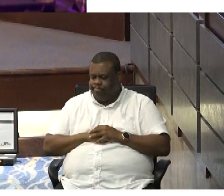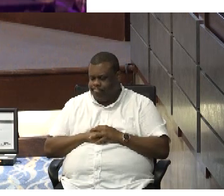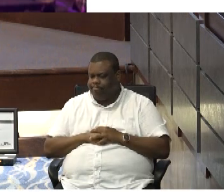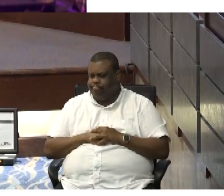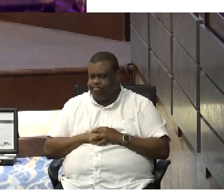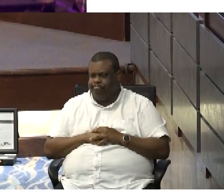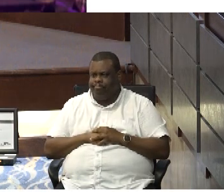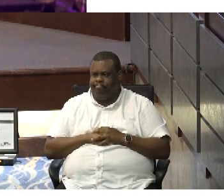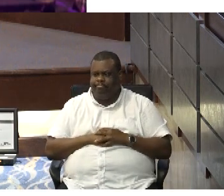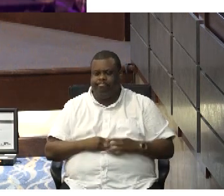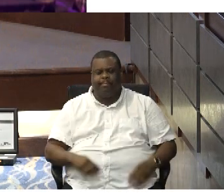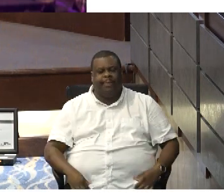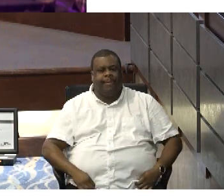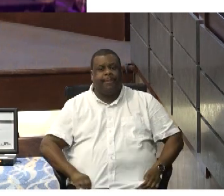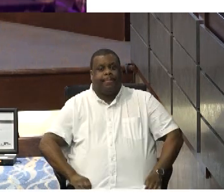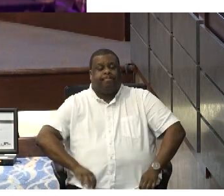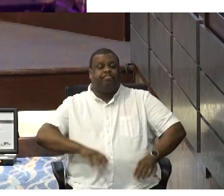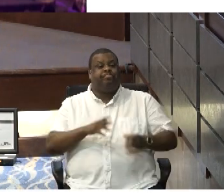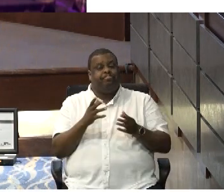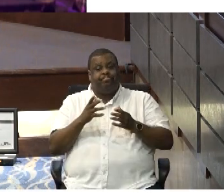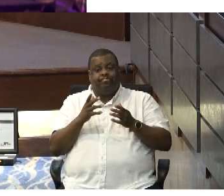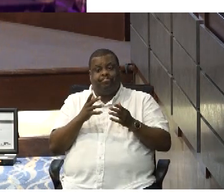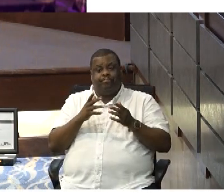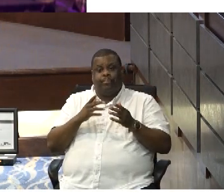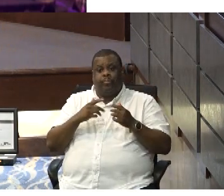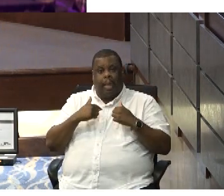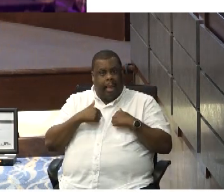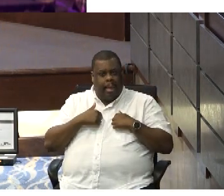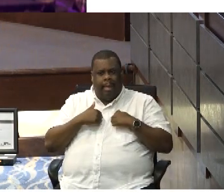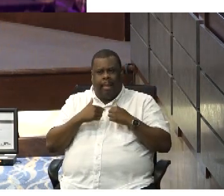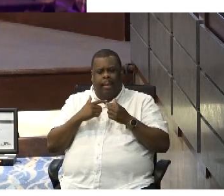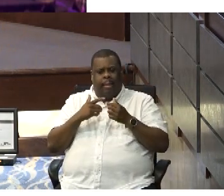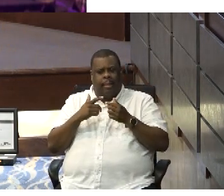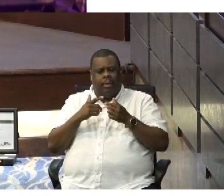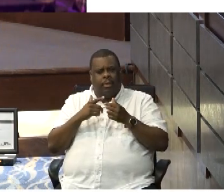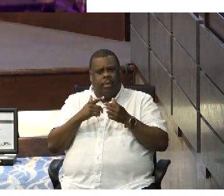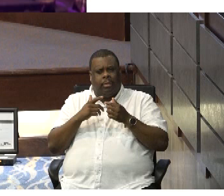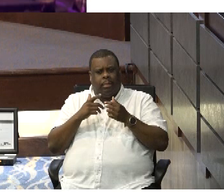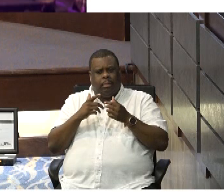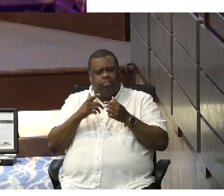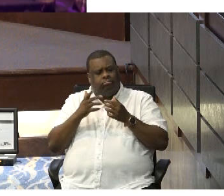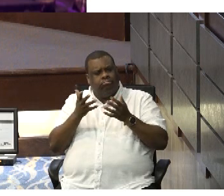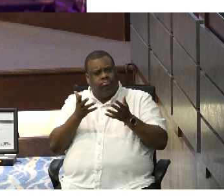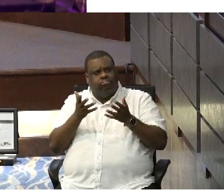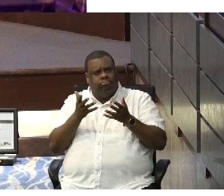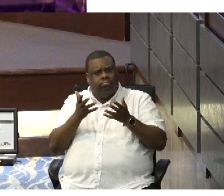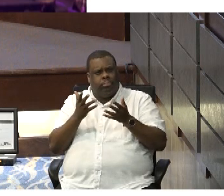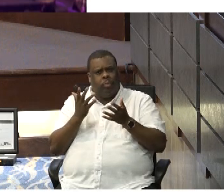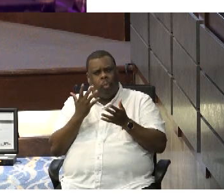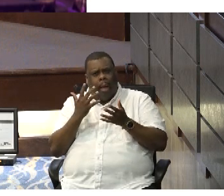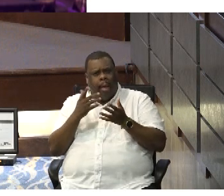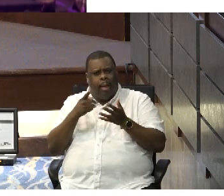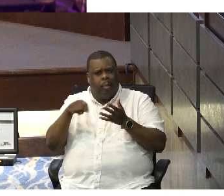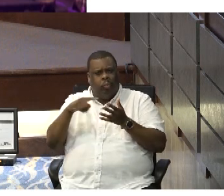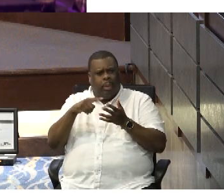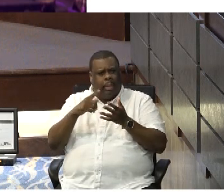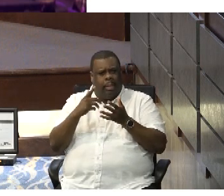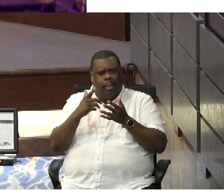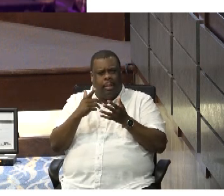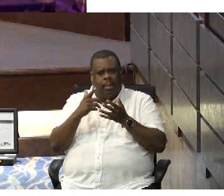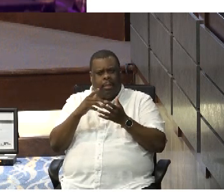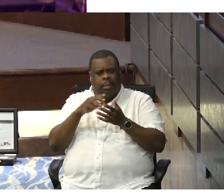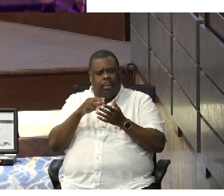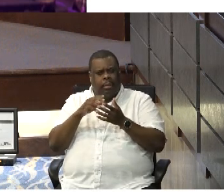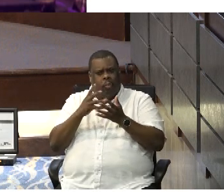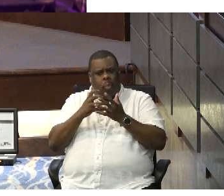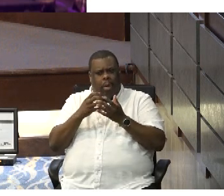So I don't want to spend too much time revisiting why we're looking at investing in culture,